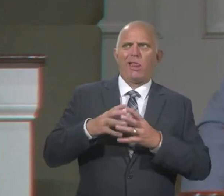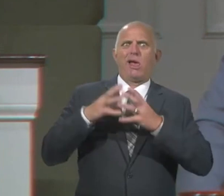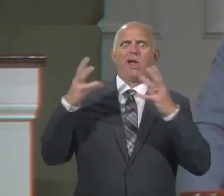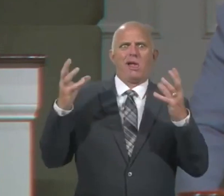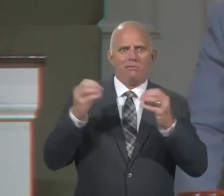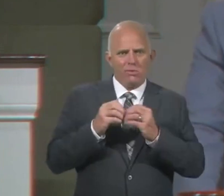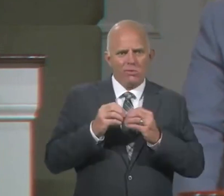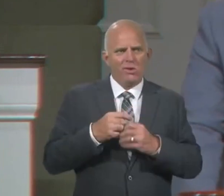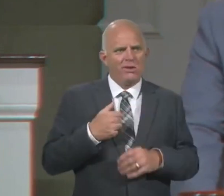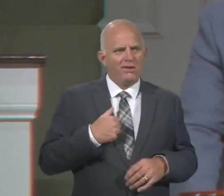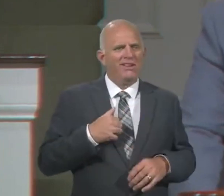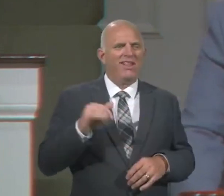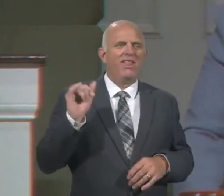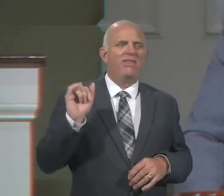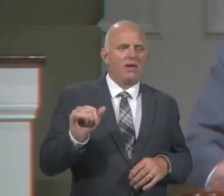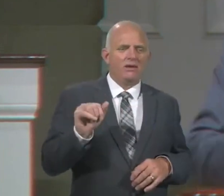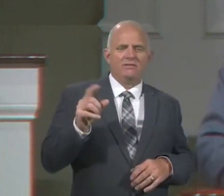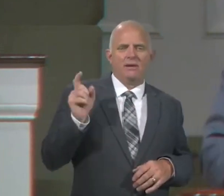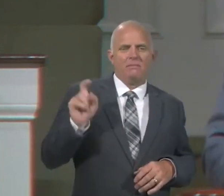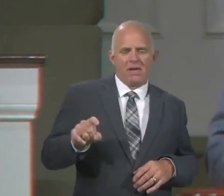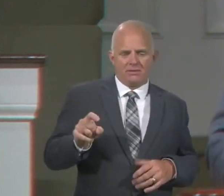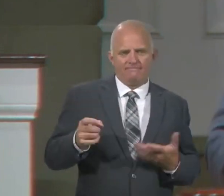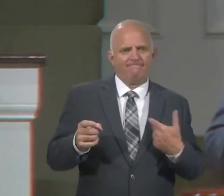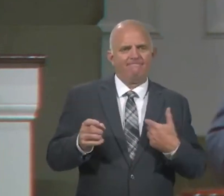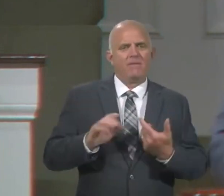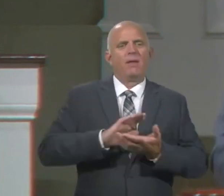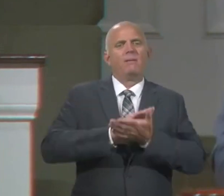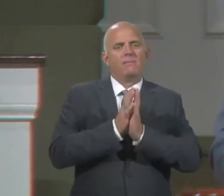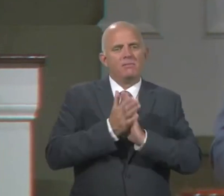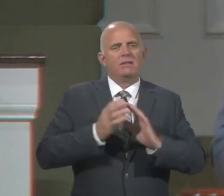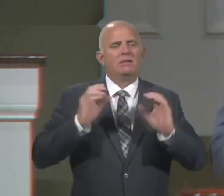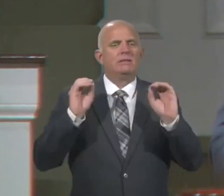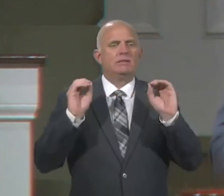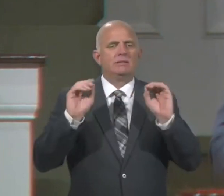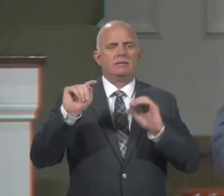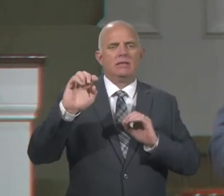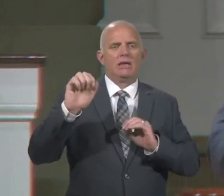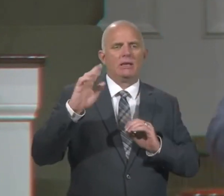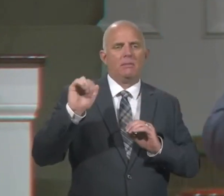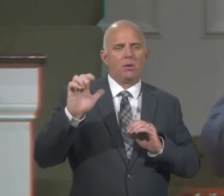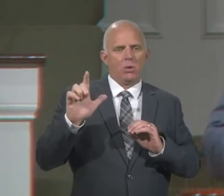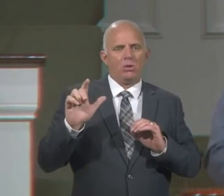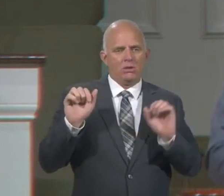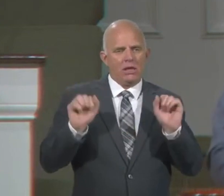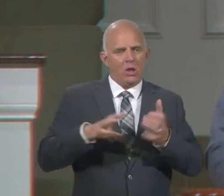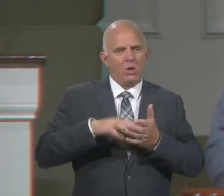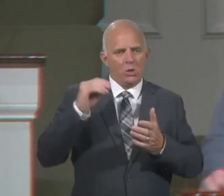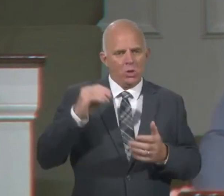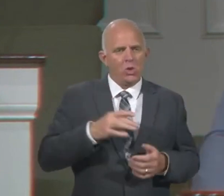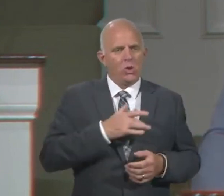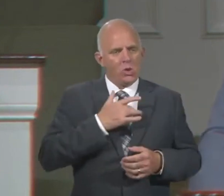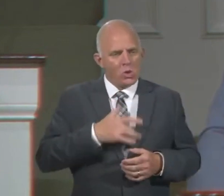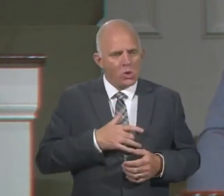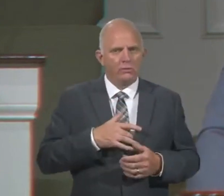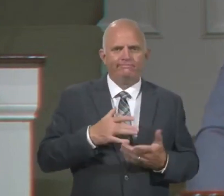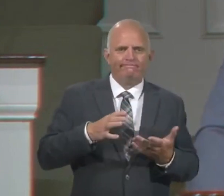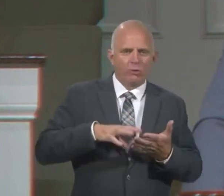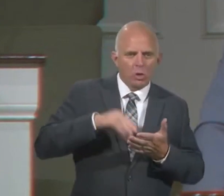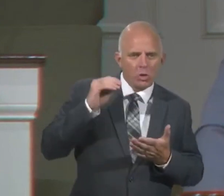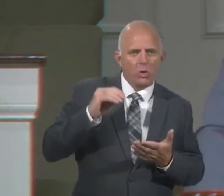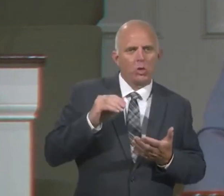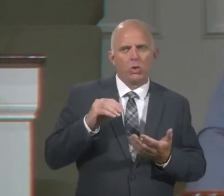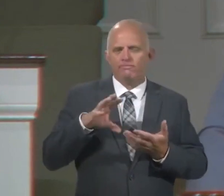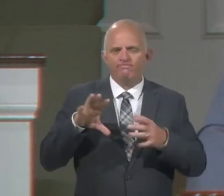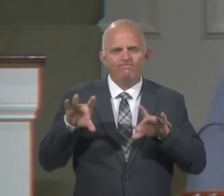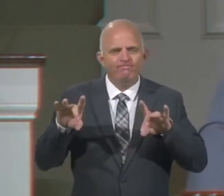takes being teachable. It takes a heart that wants to learn and then apply to our life.